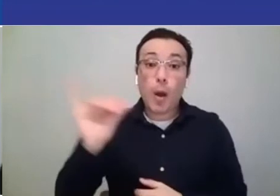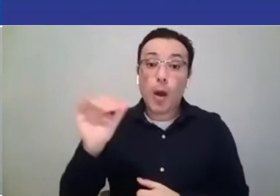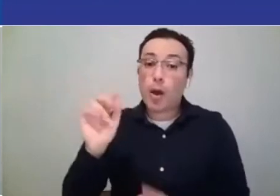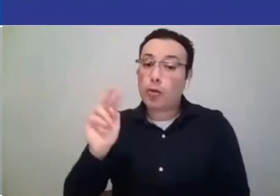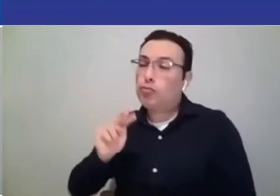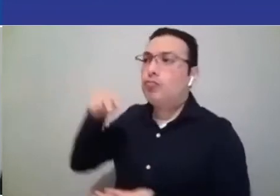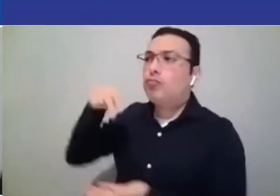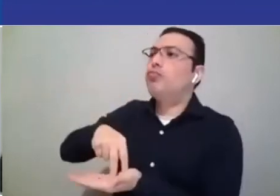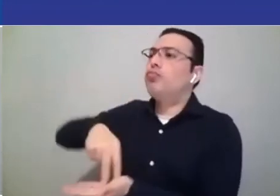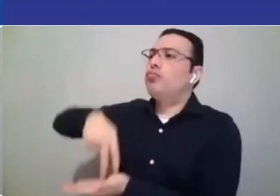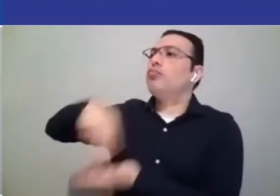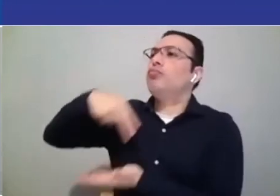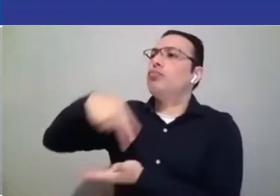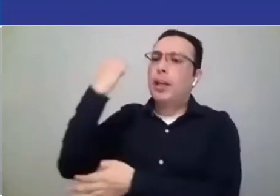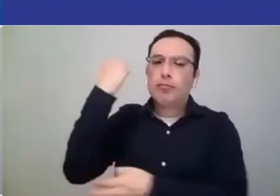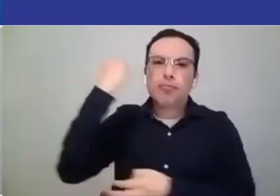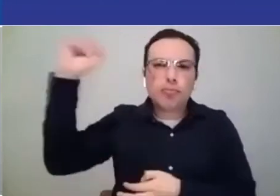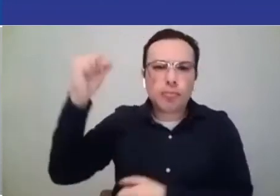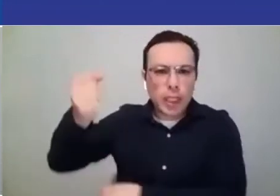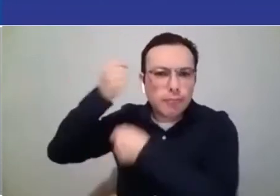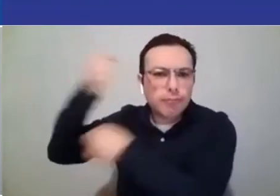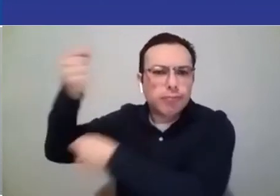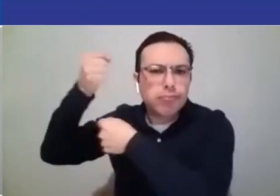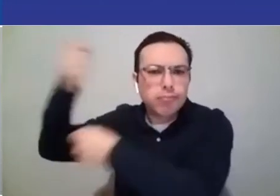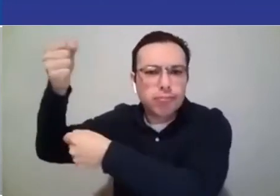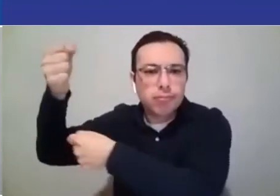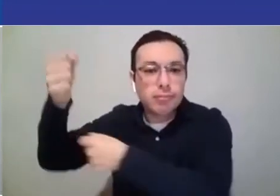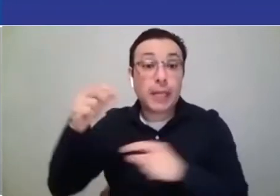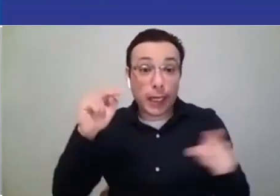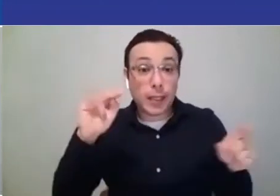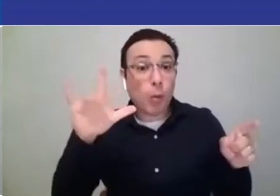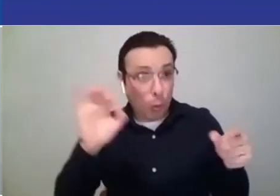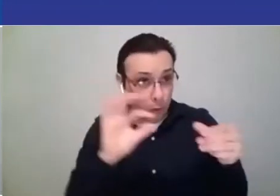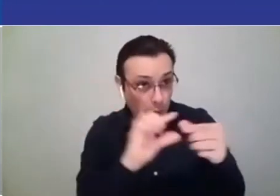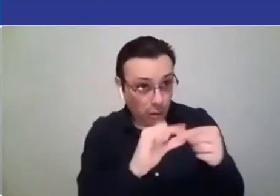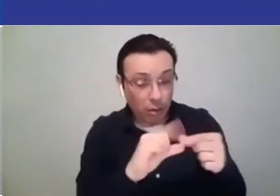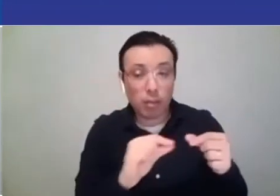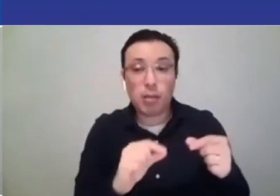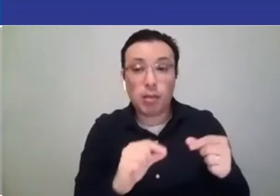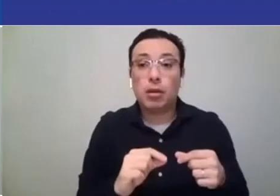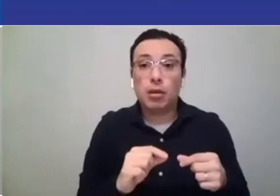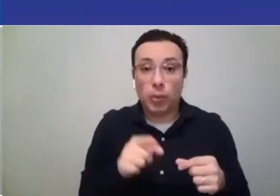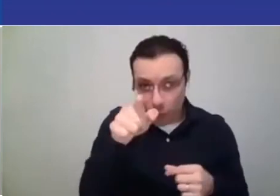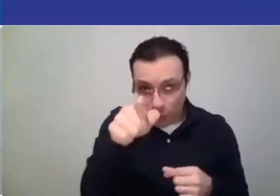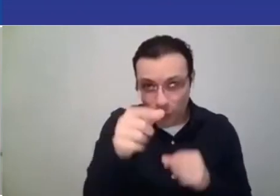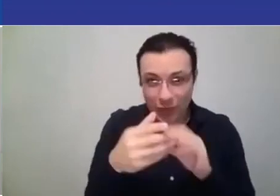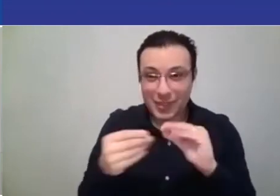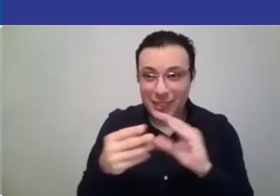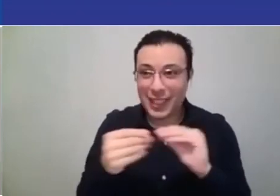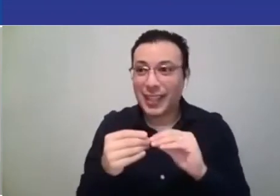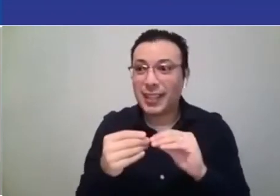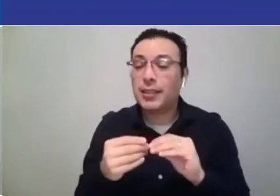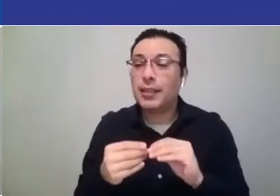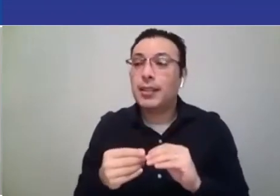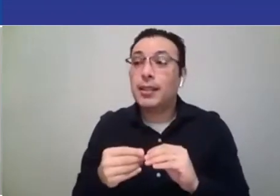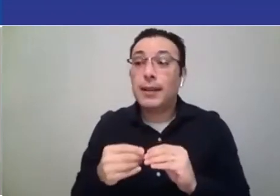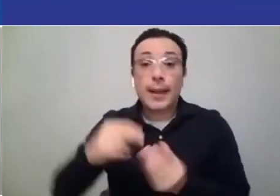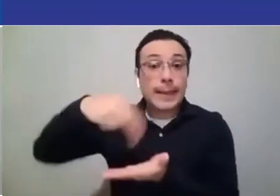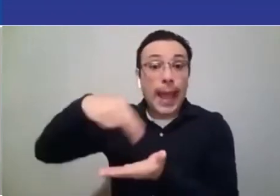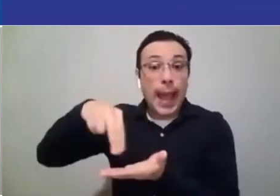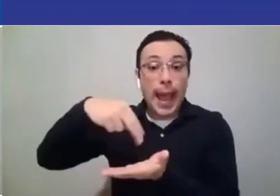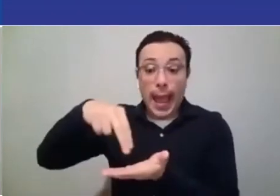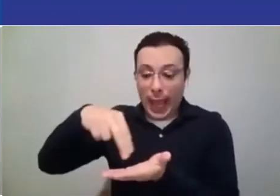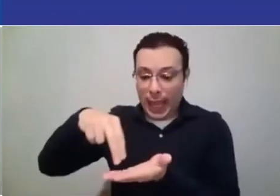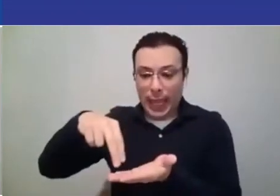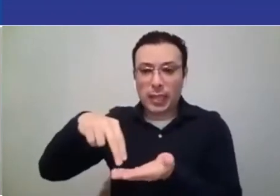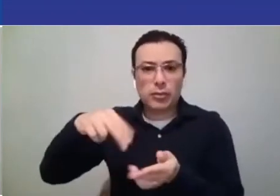is living resistance and can be used as Nicole said, as you've just articulated, it's